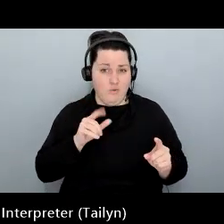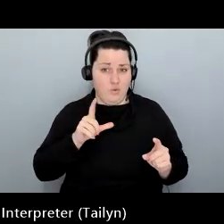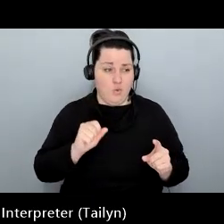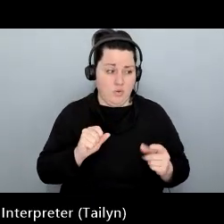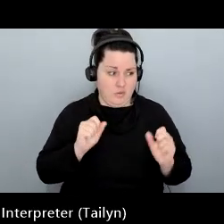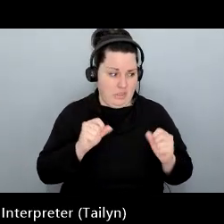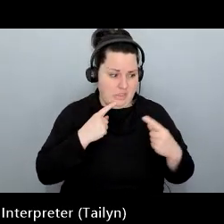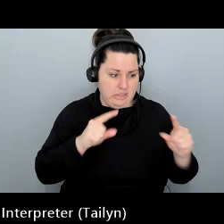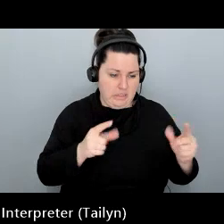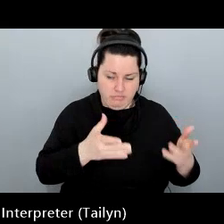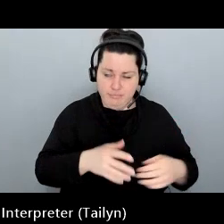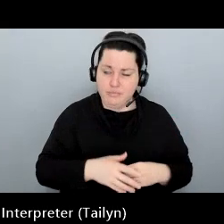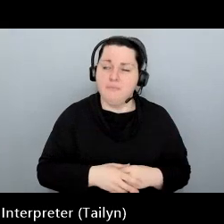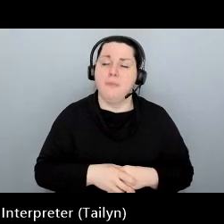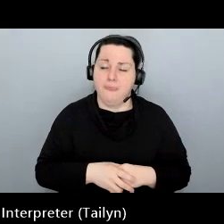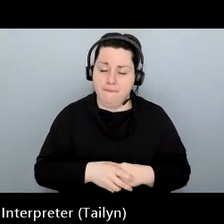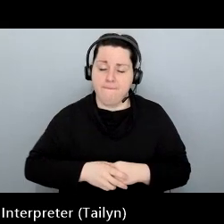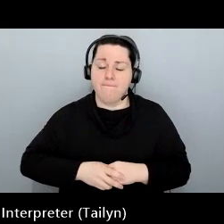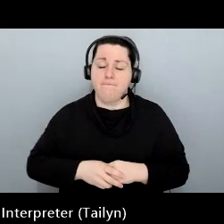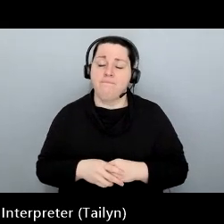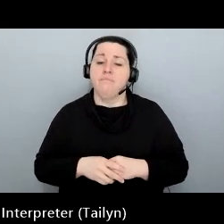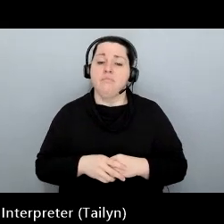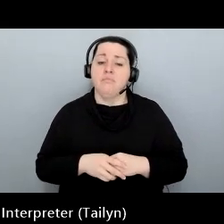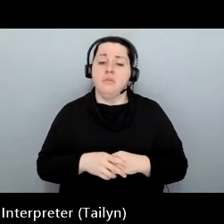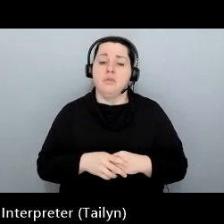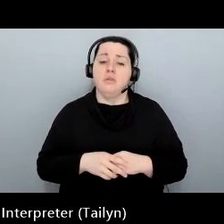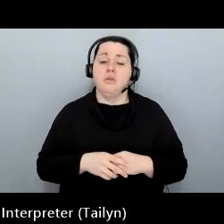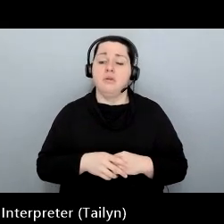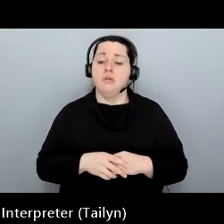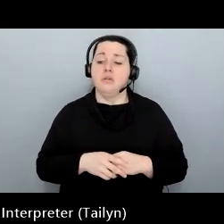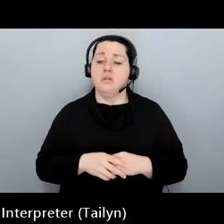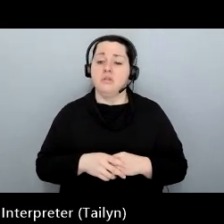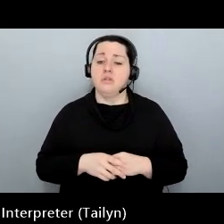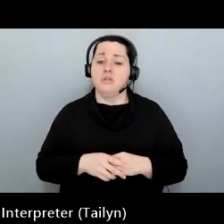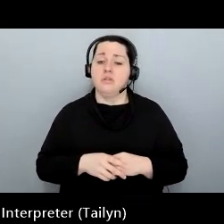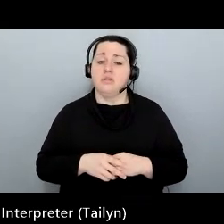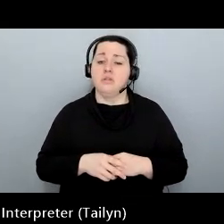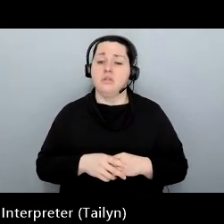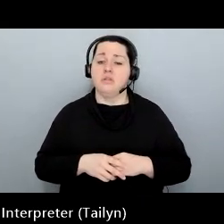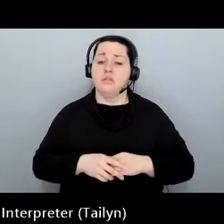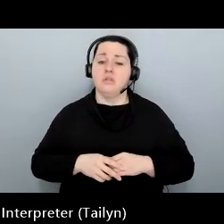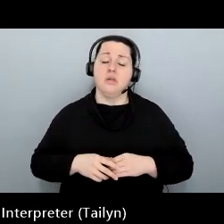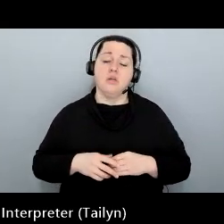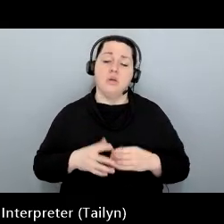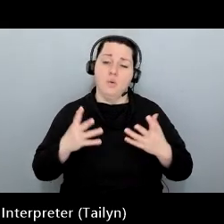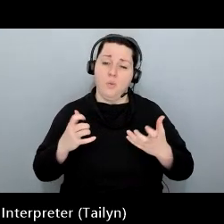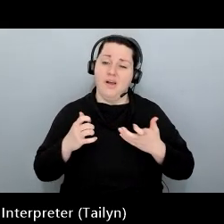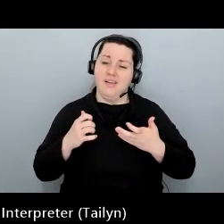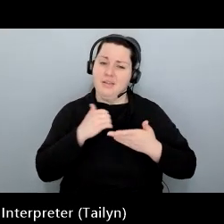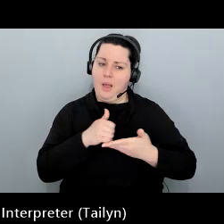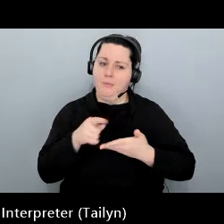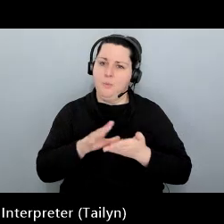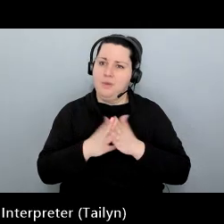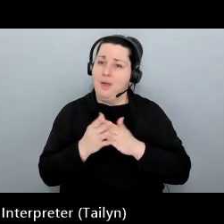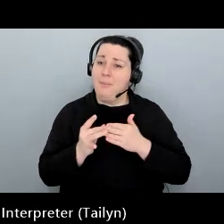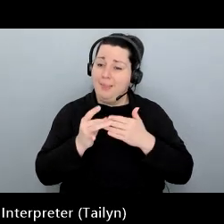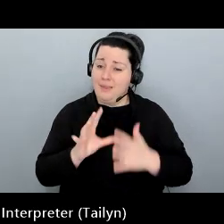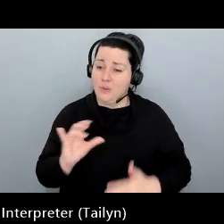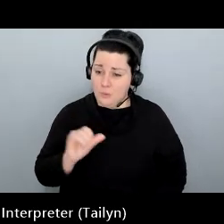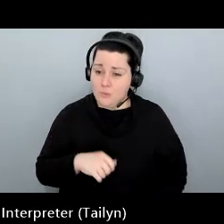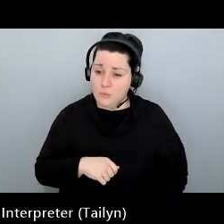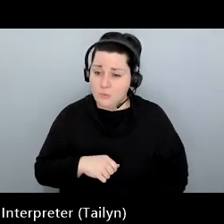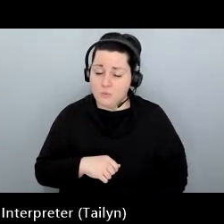right? So, also we want to help you in terms of becoming a leader in inclusive